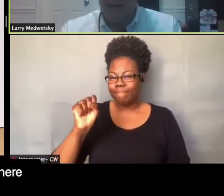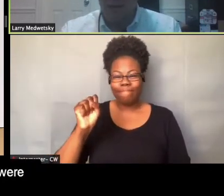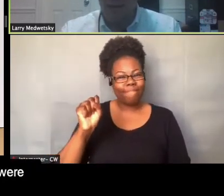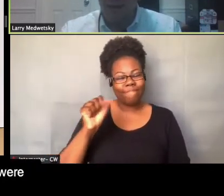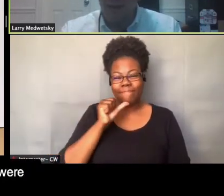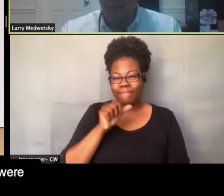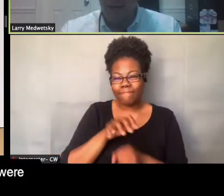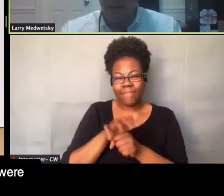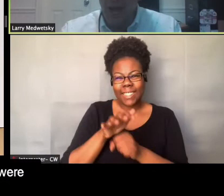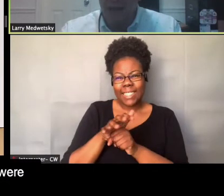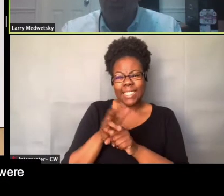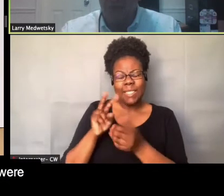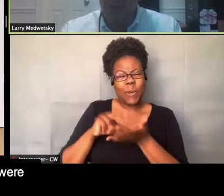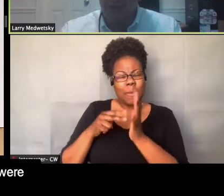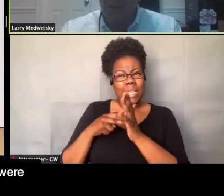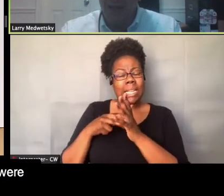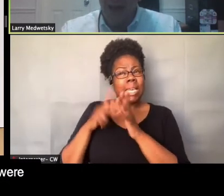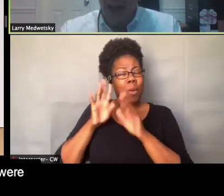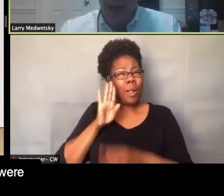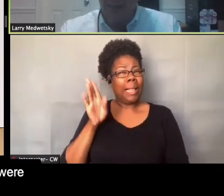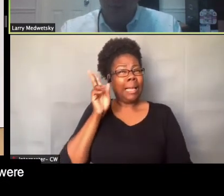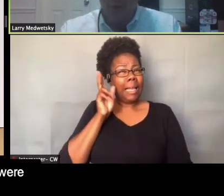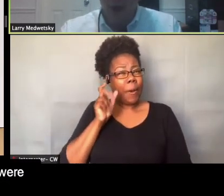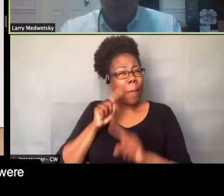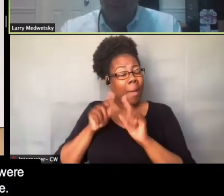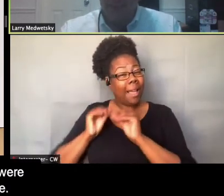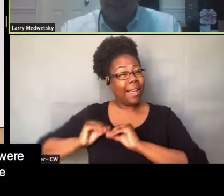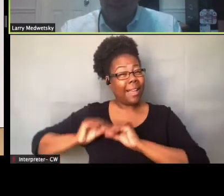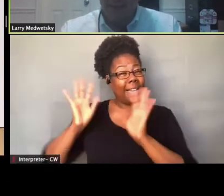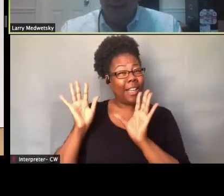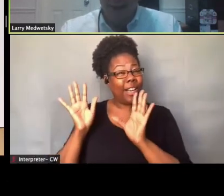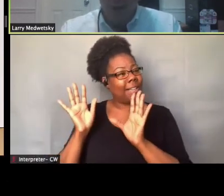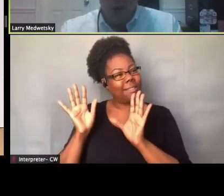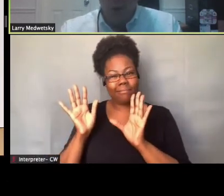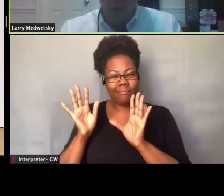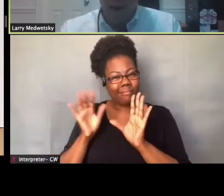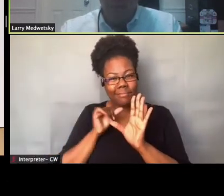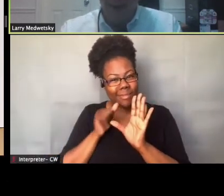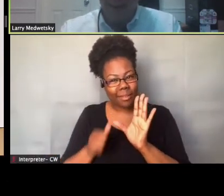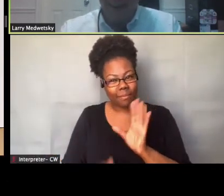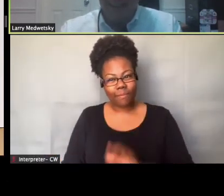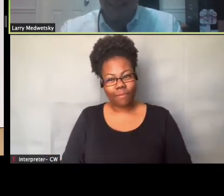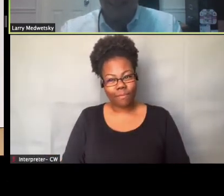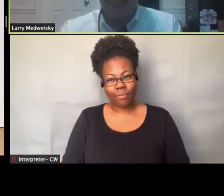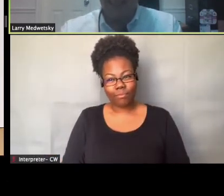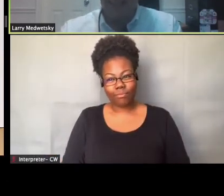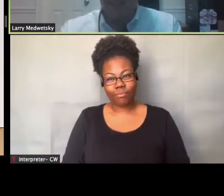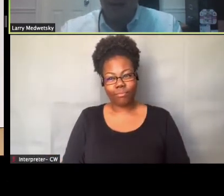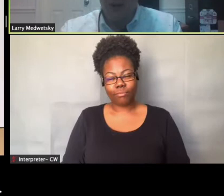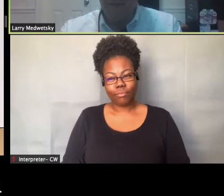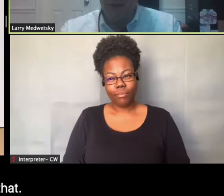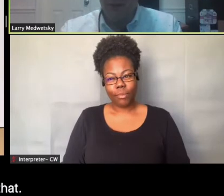not sound clear in the high pitches. And the problem is, by making these